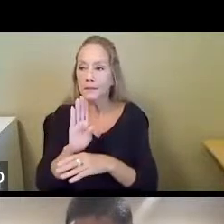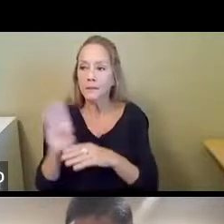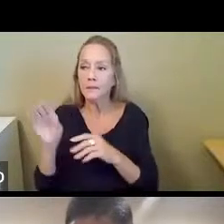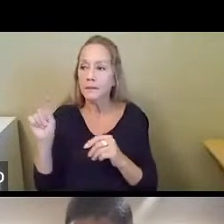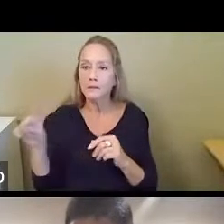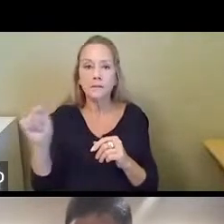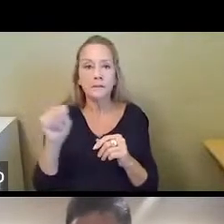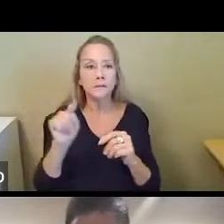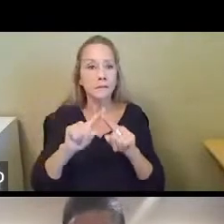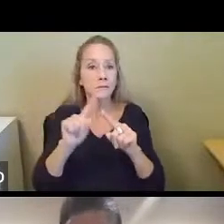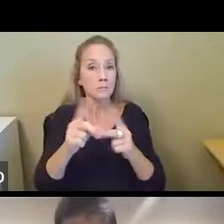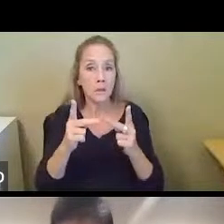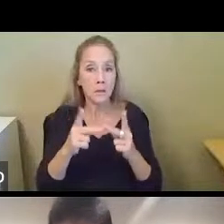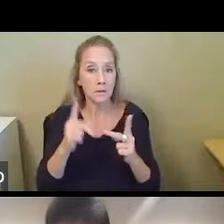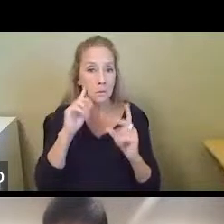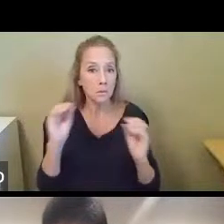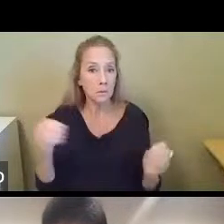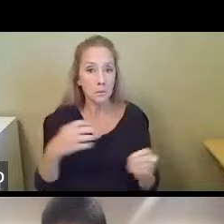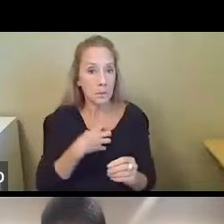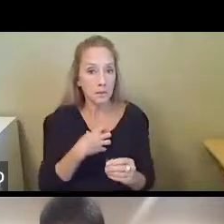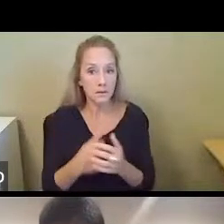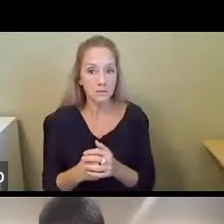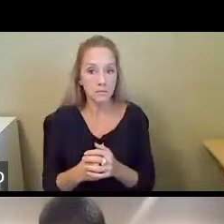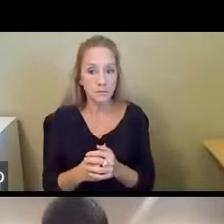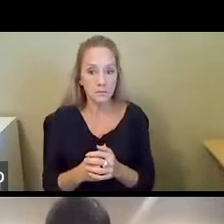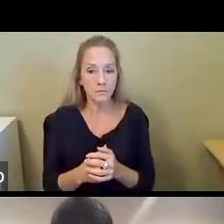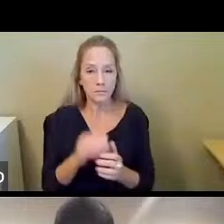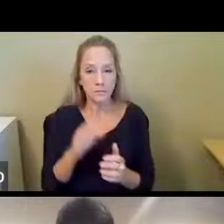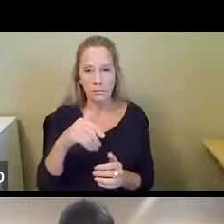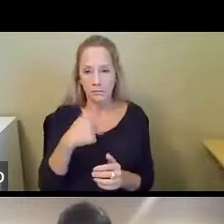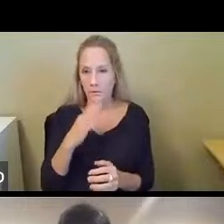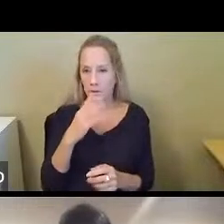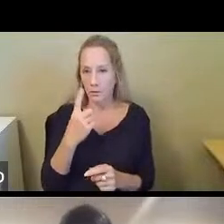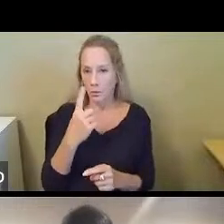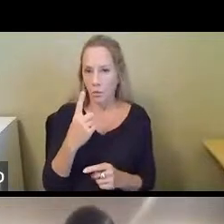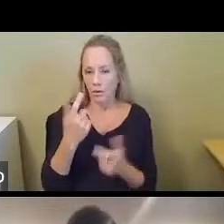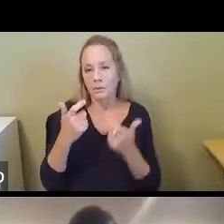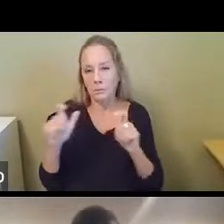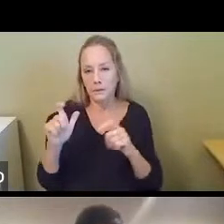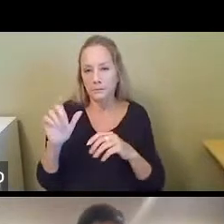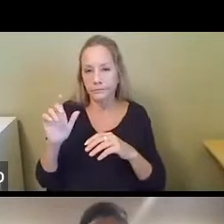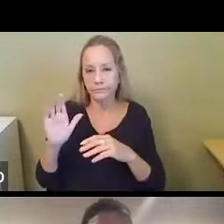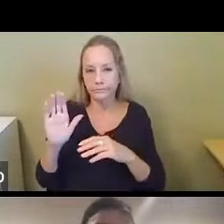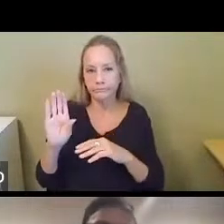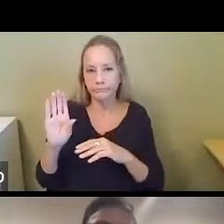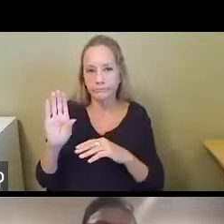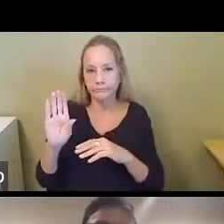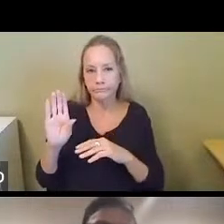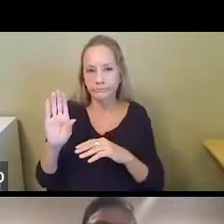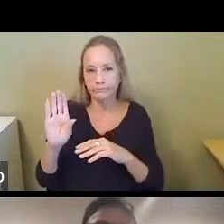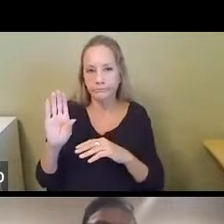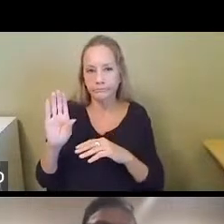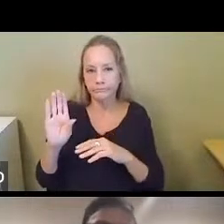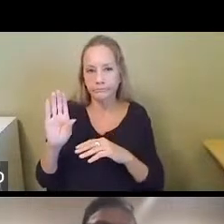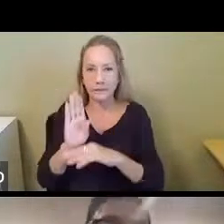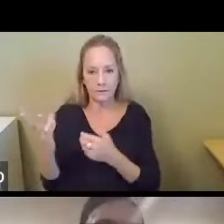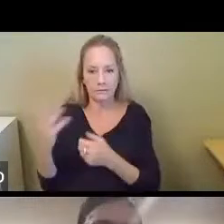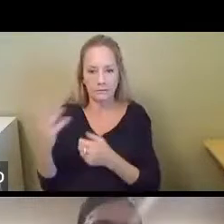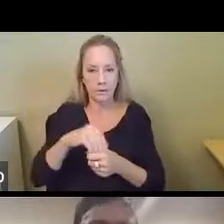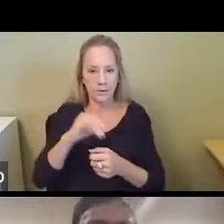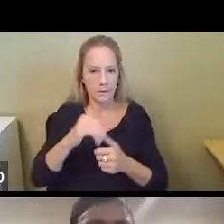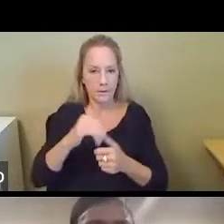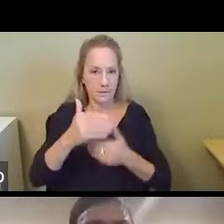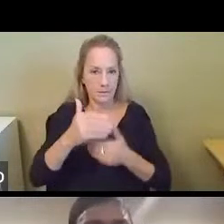I'd like just to say something about, I've talked to one of the major merchants who's been involved with the process